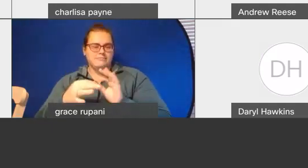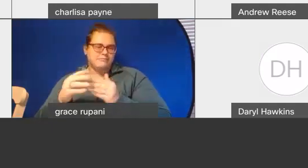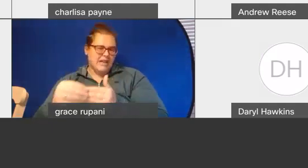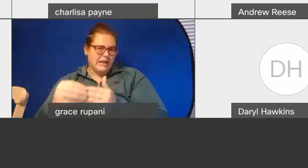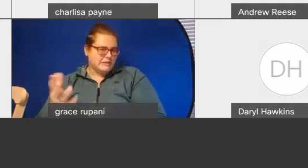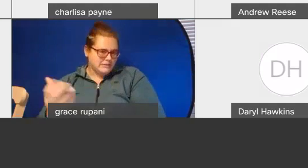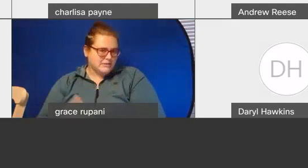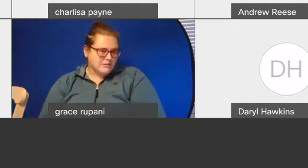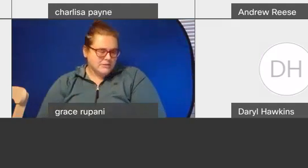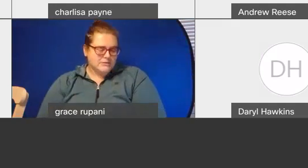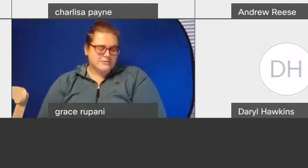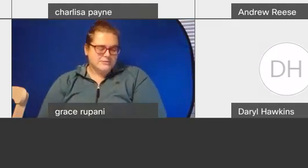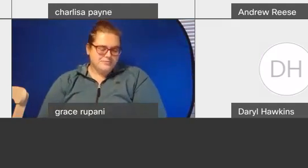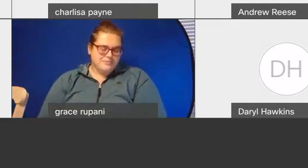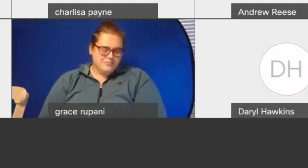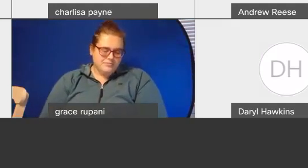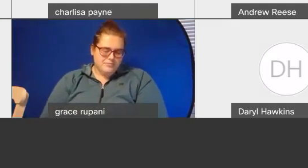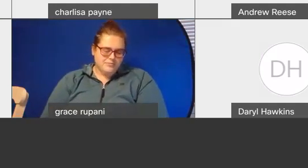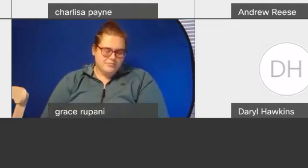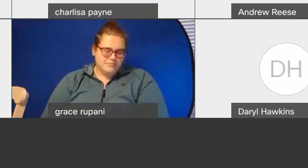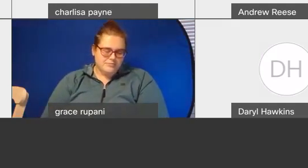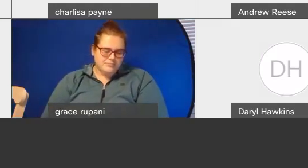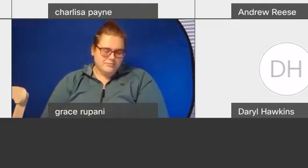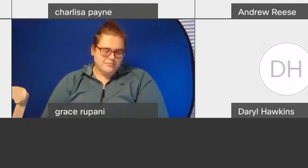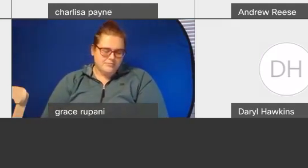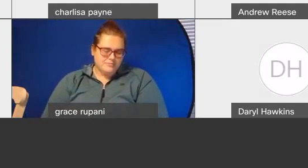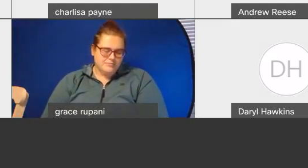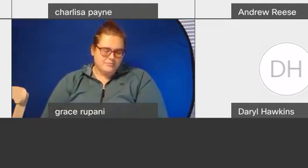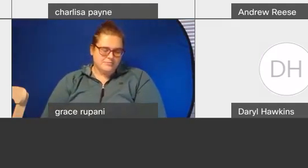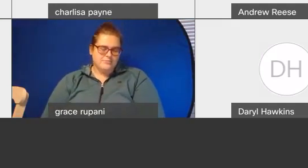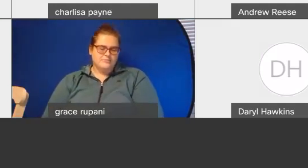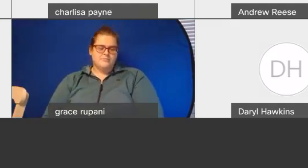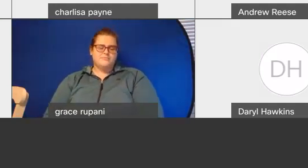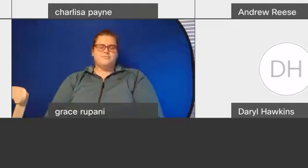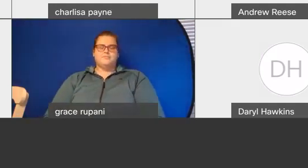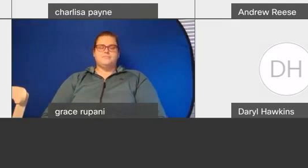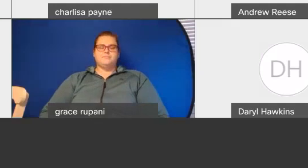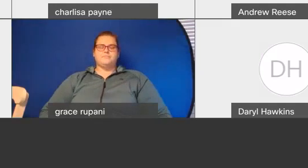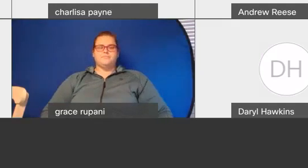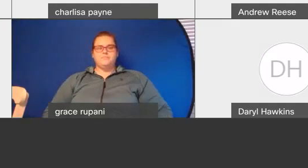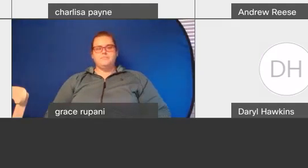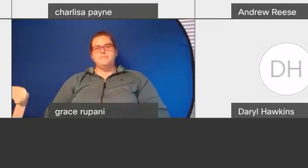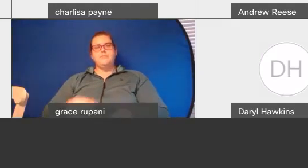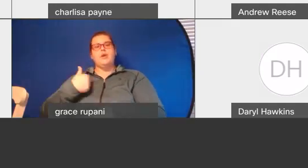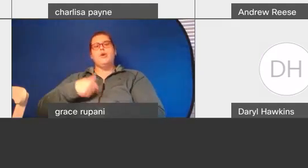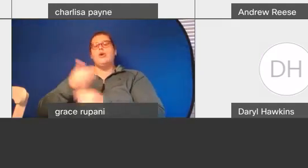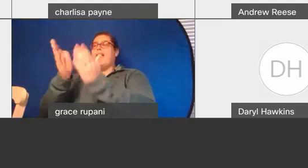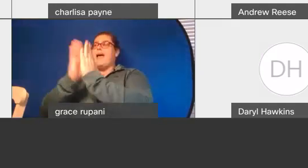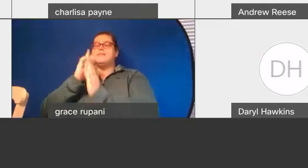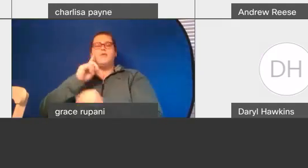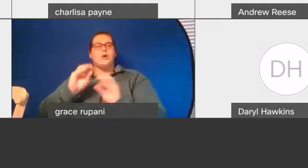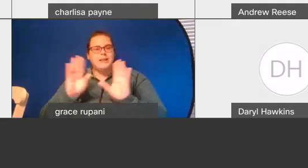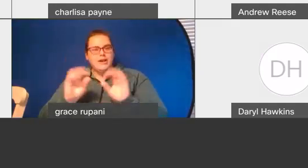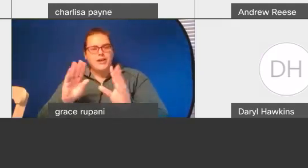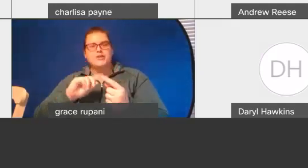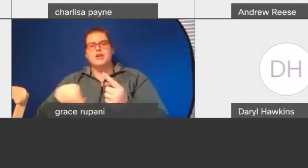providing really some clarification on if what providers should do if